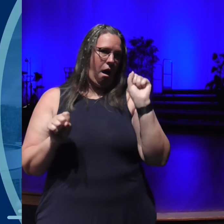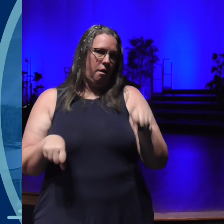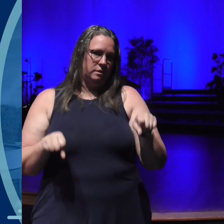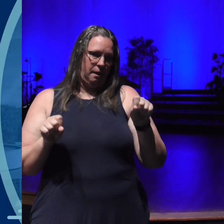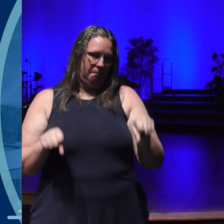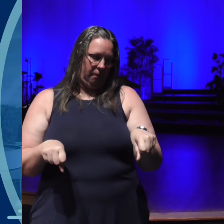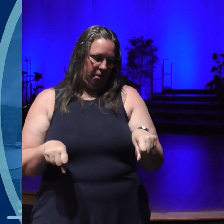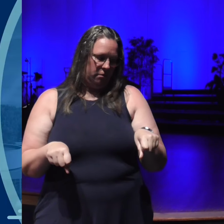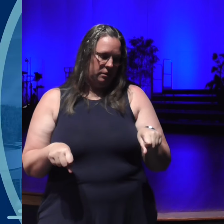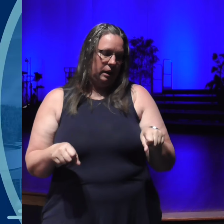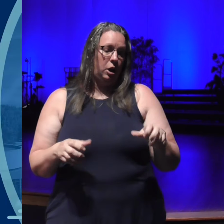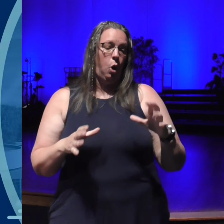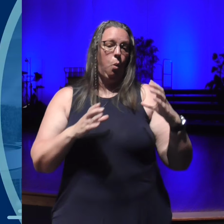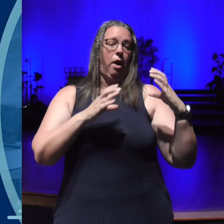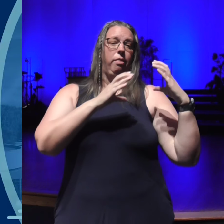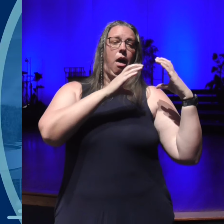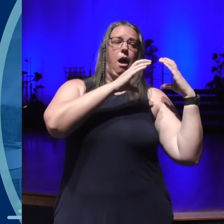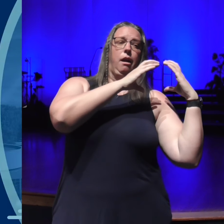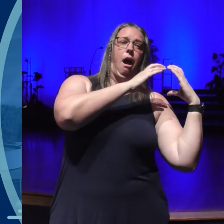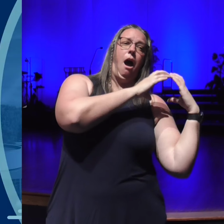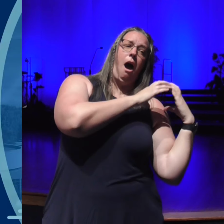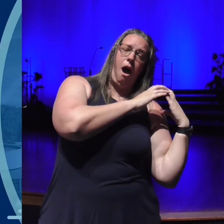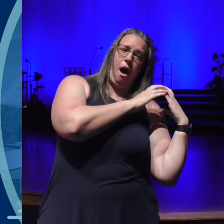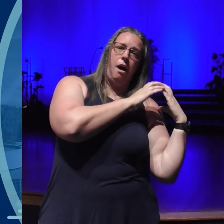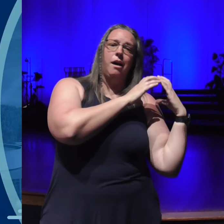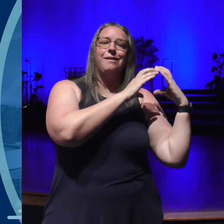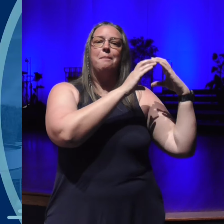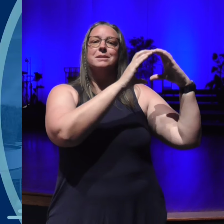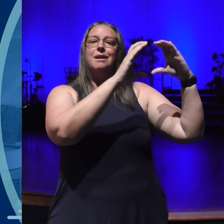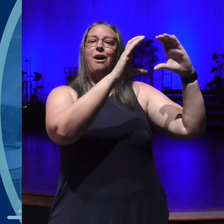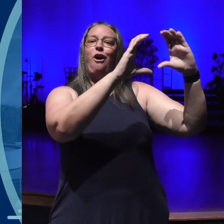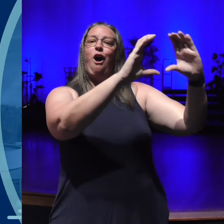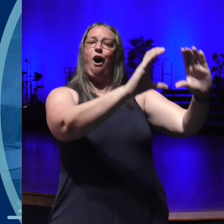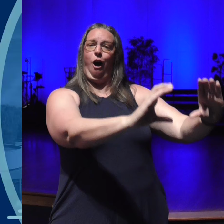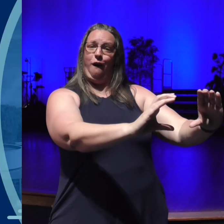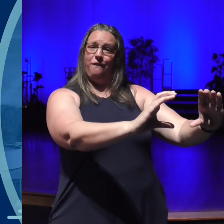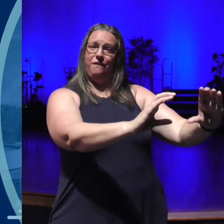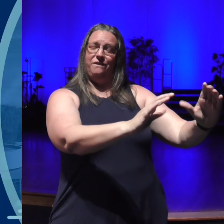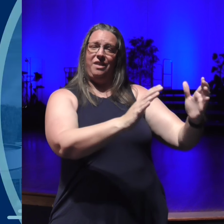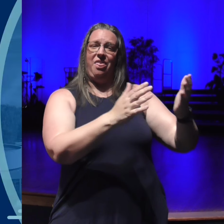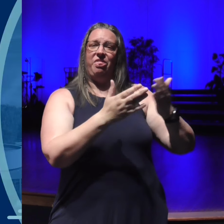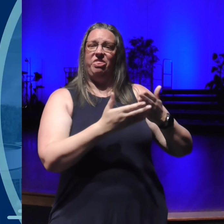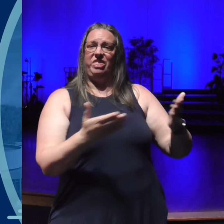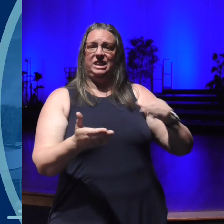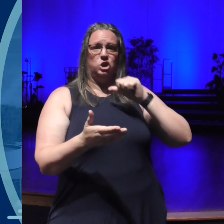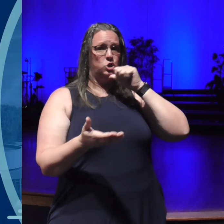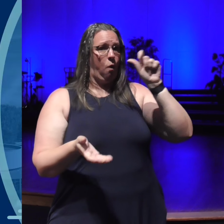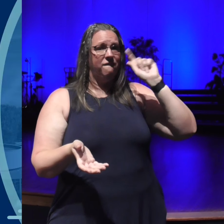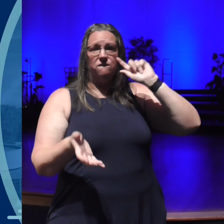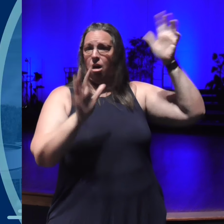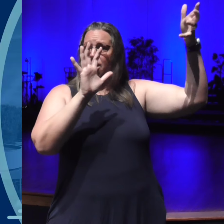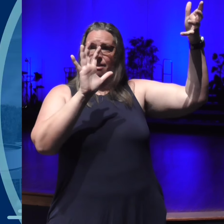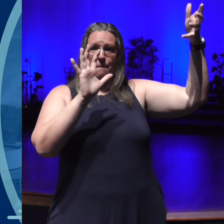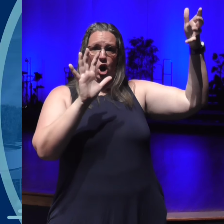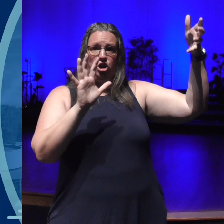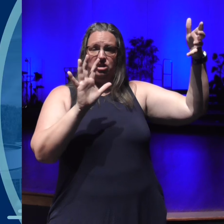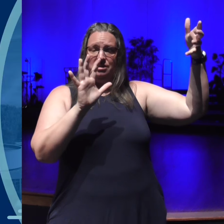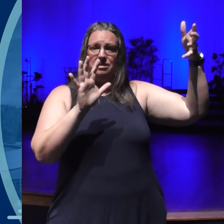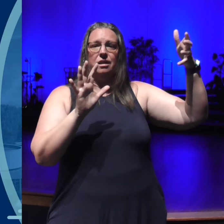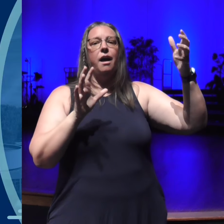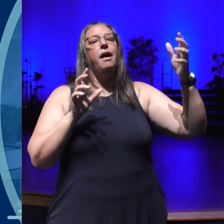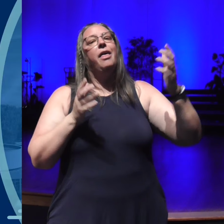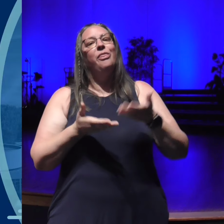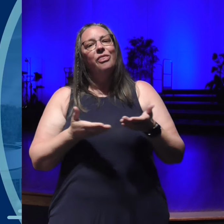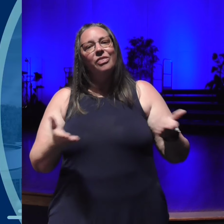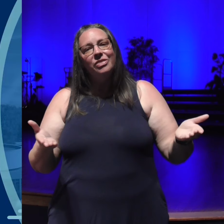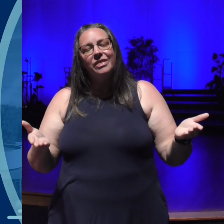let the weight of the world go, things don't fall apart but come together. That if you were actually to